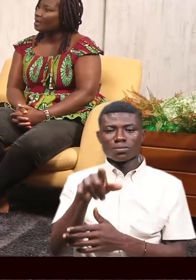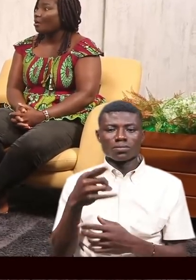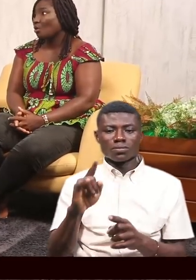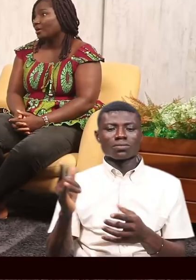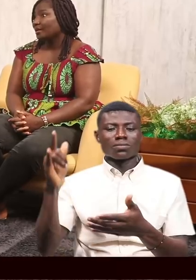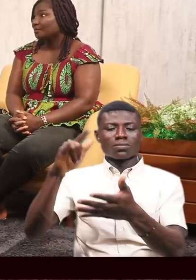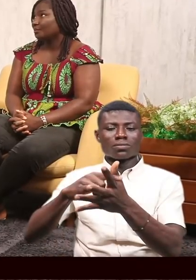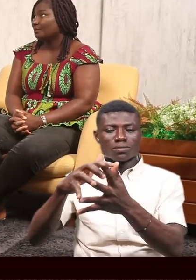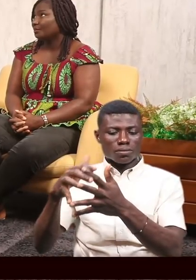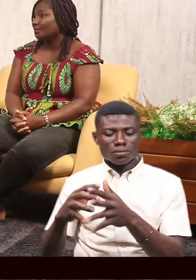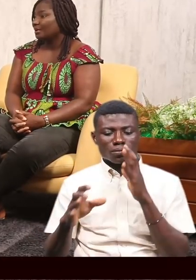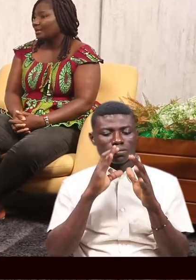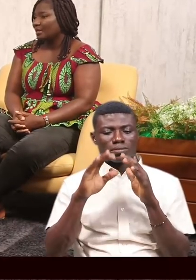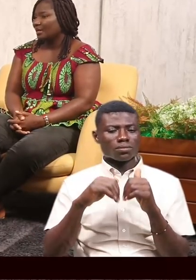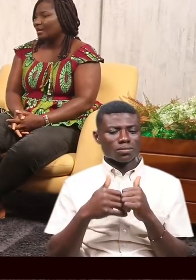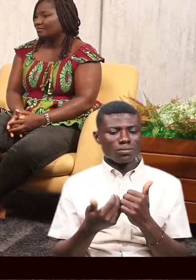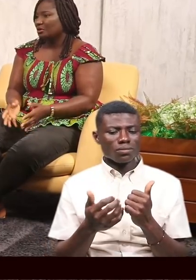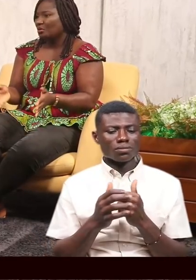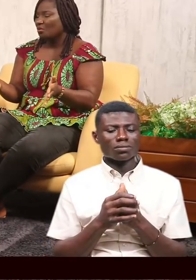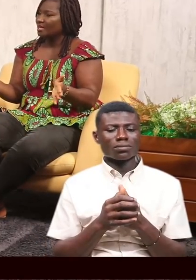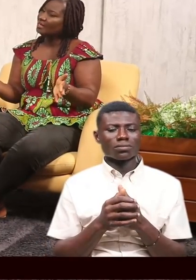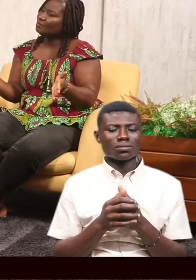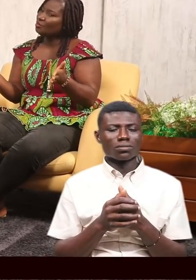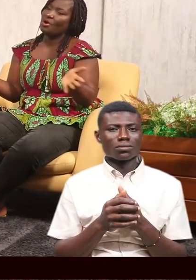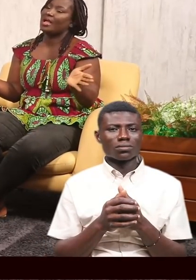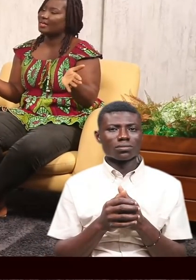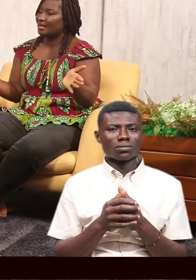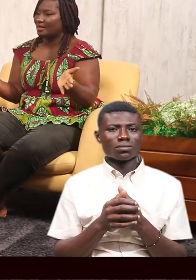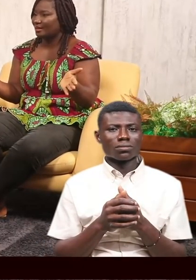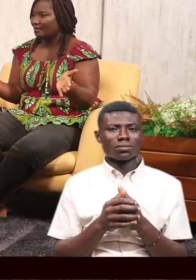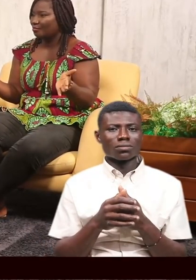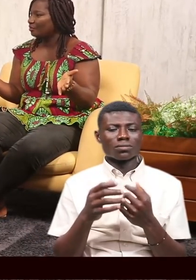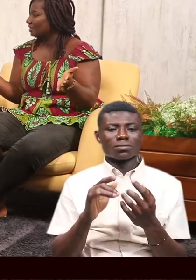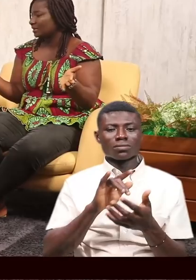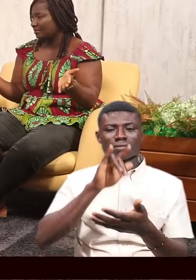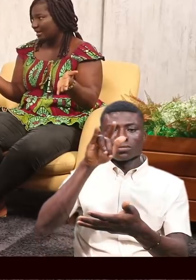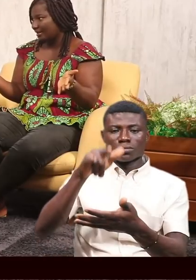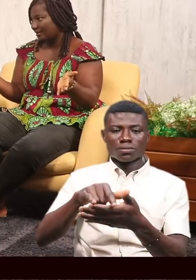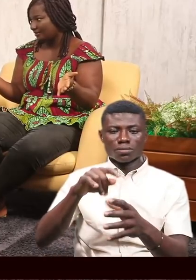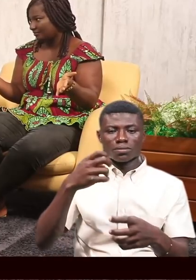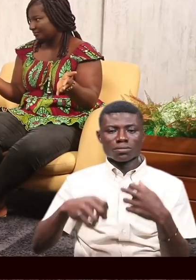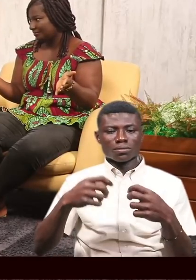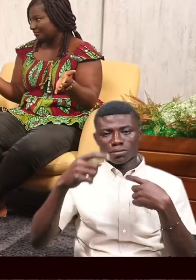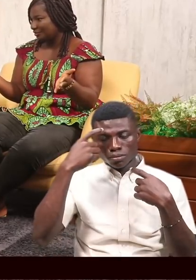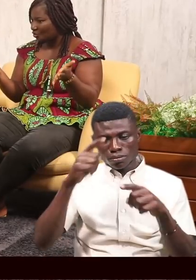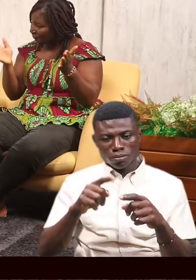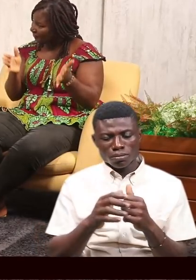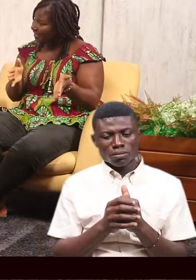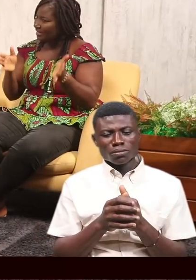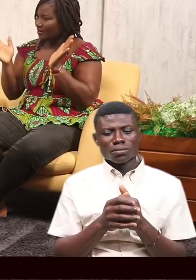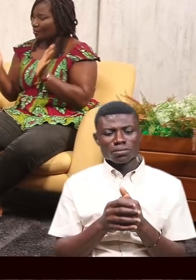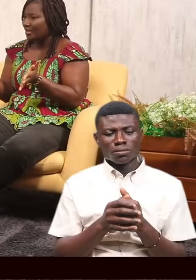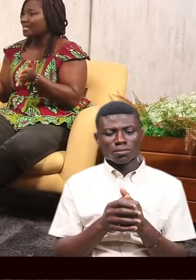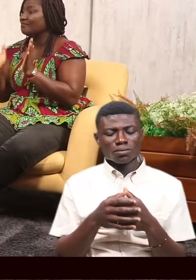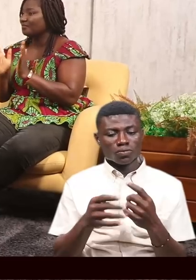say okoye no em say okoye ni mu ho ana problem ni by okay o